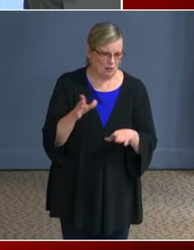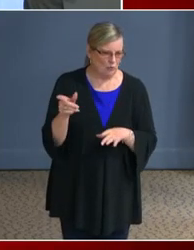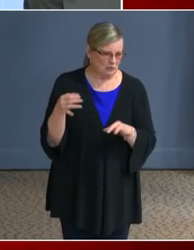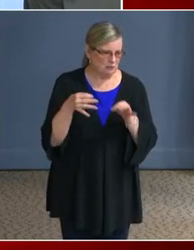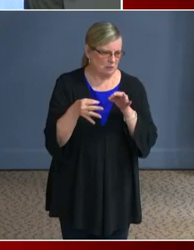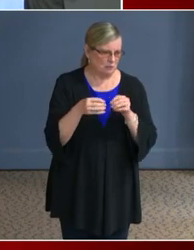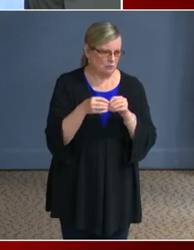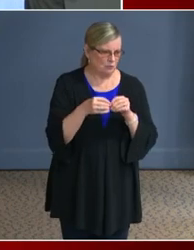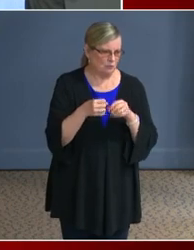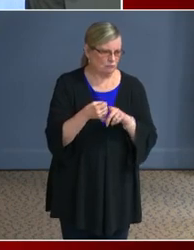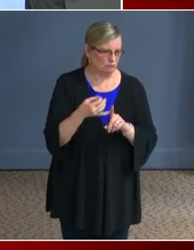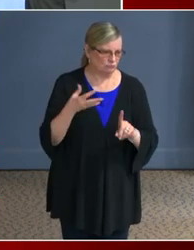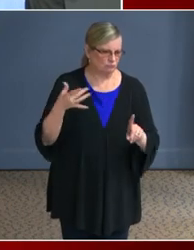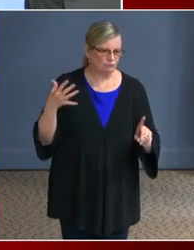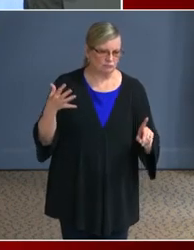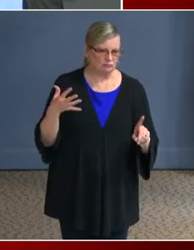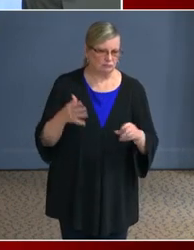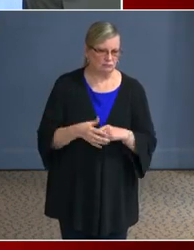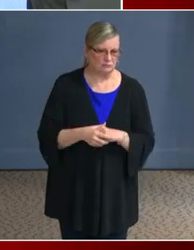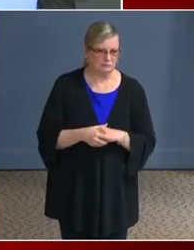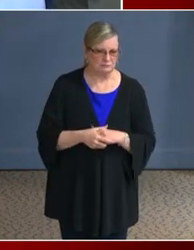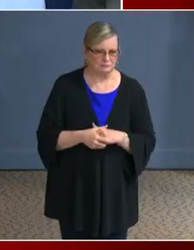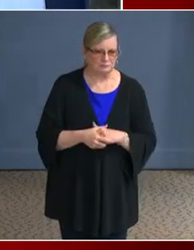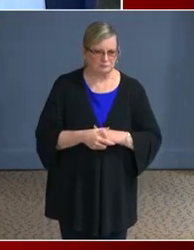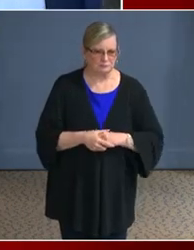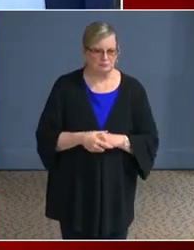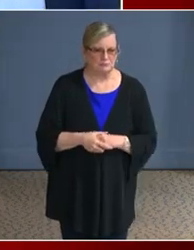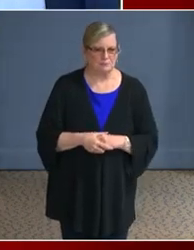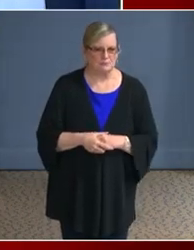more questions about what the CDC has said.